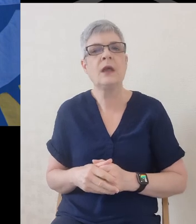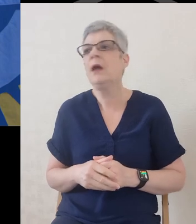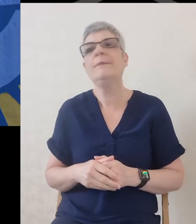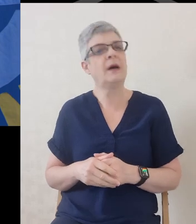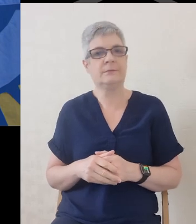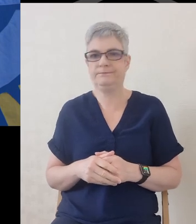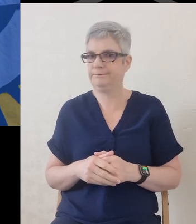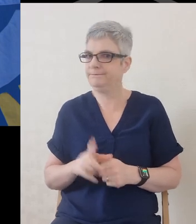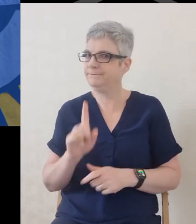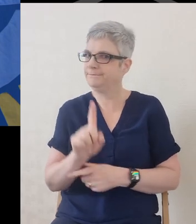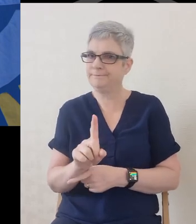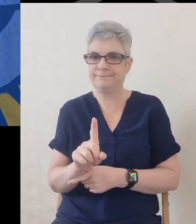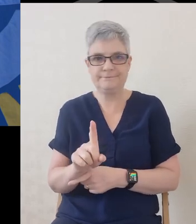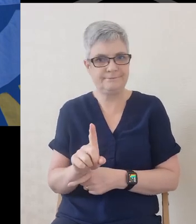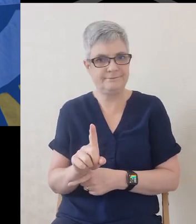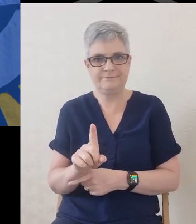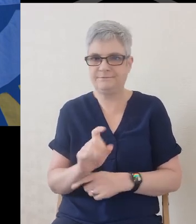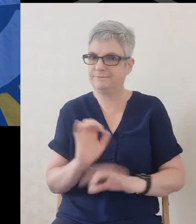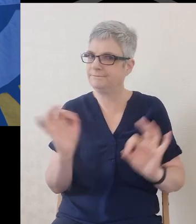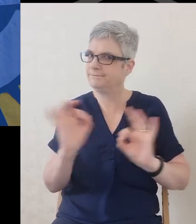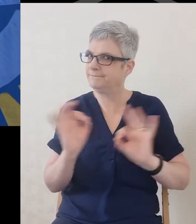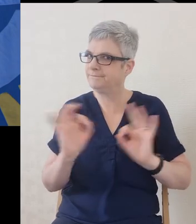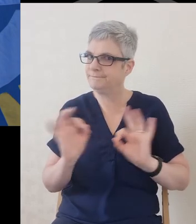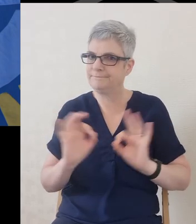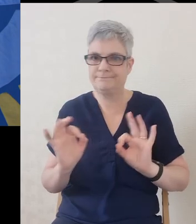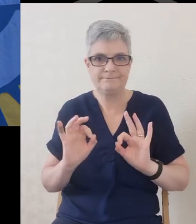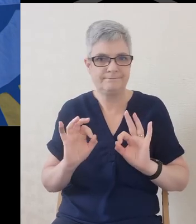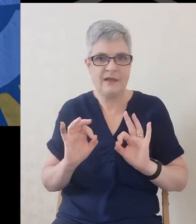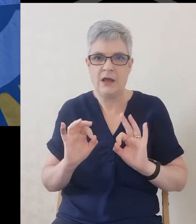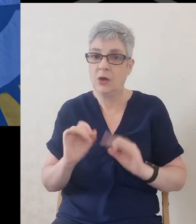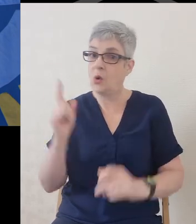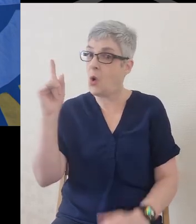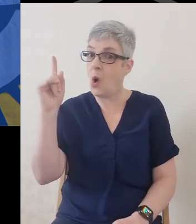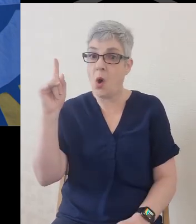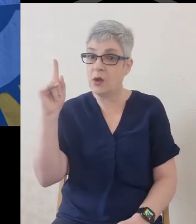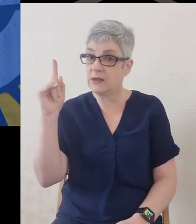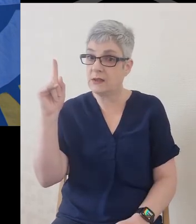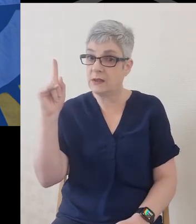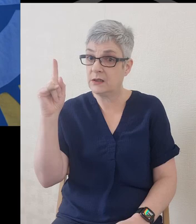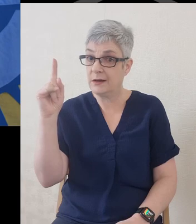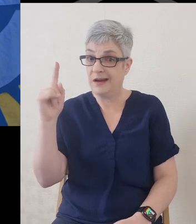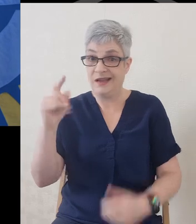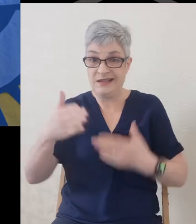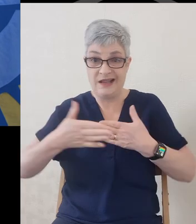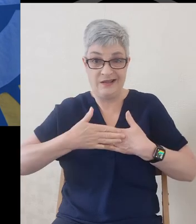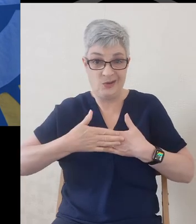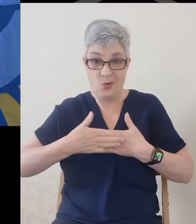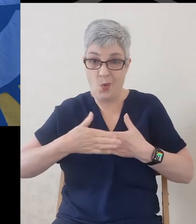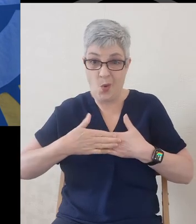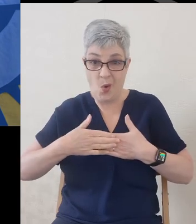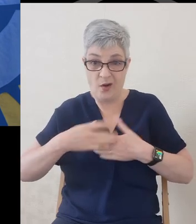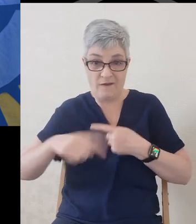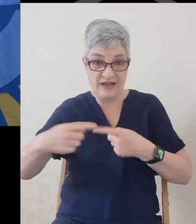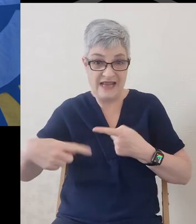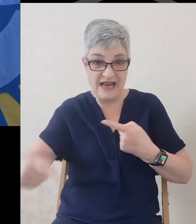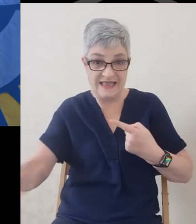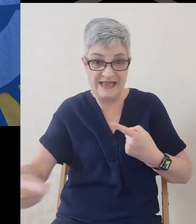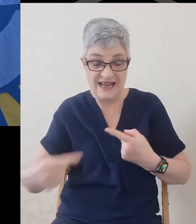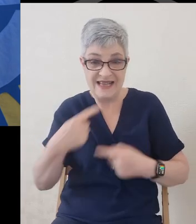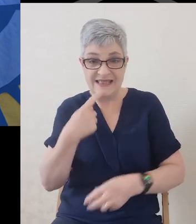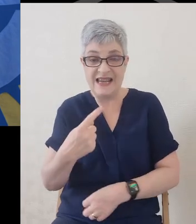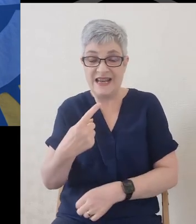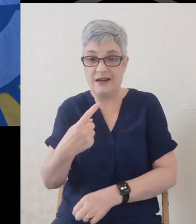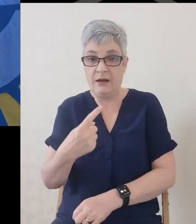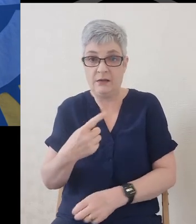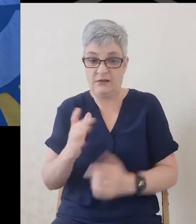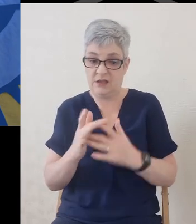There is no chance that God is going to stand at the door of eternity and say, you can't come in with humanity, you can't